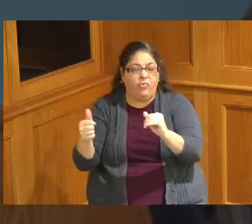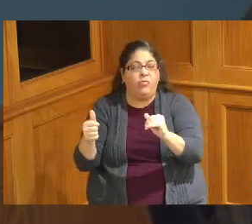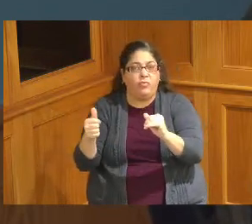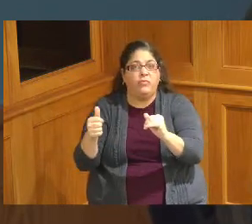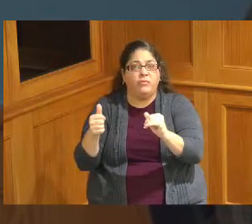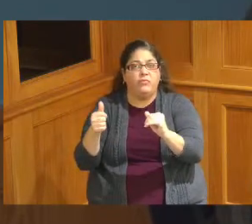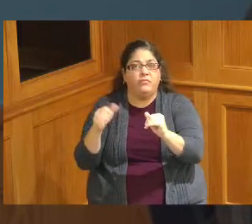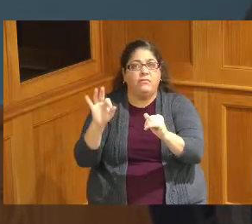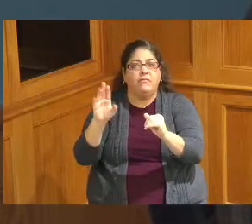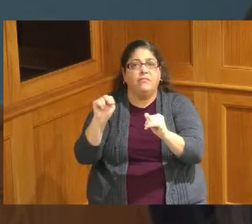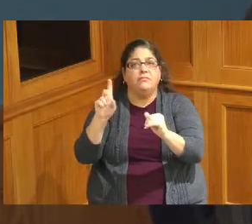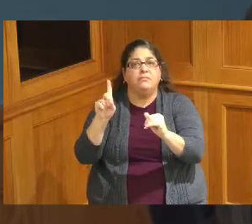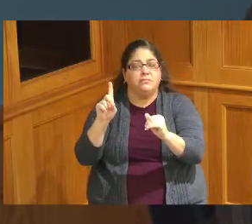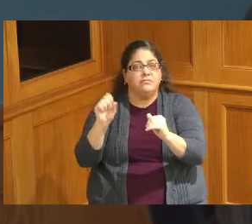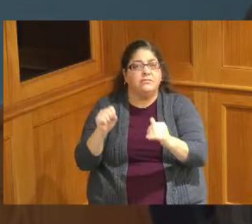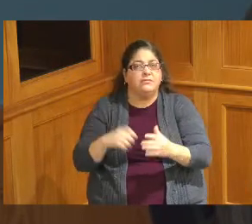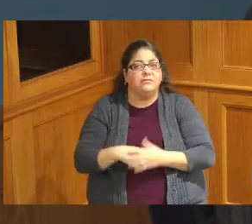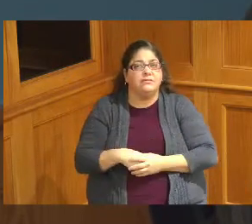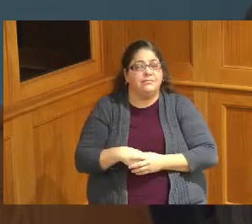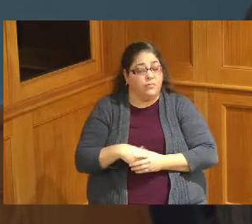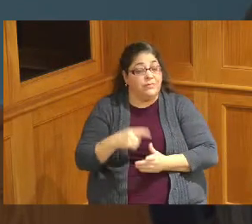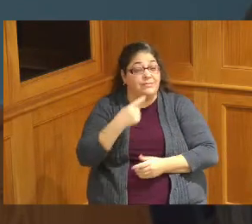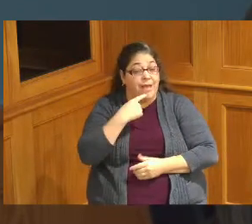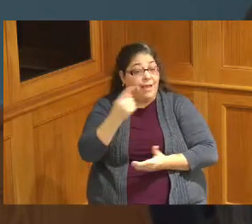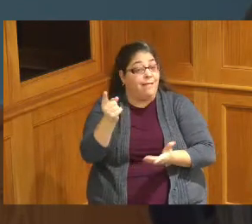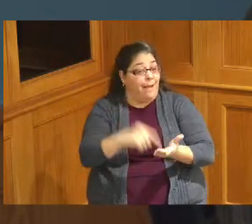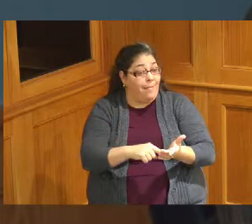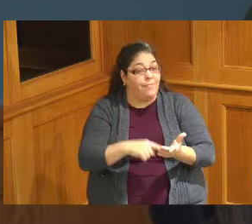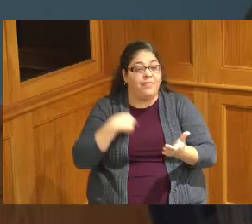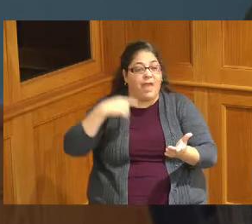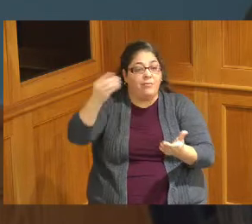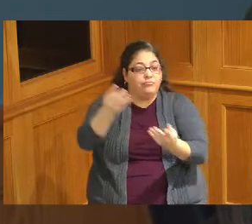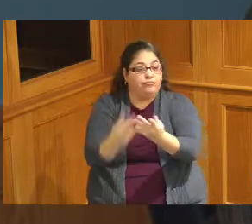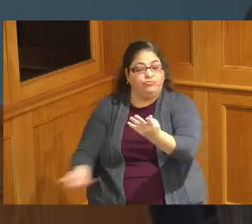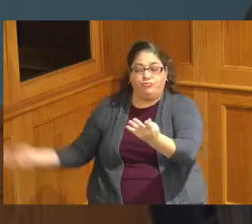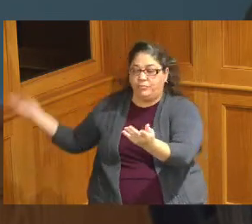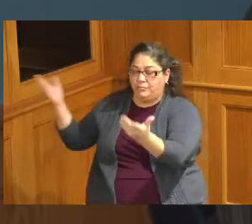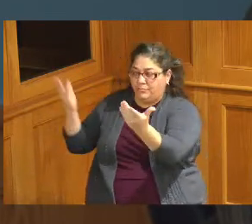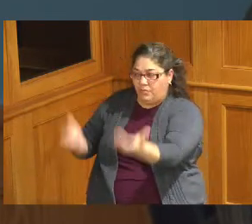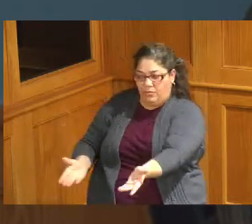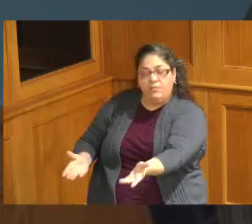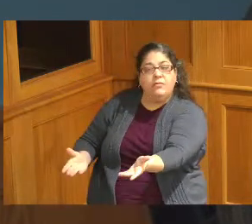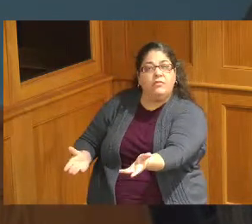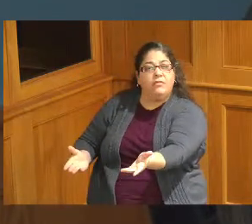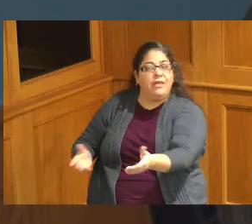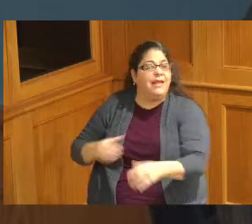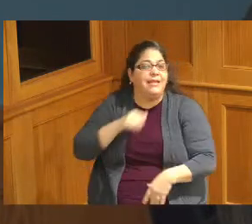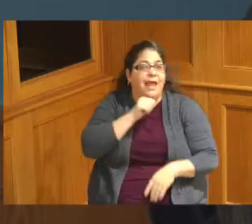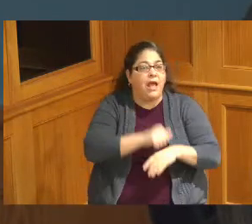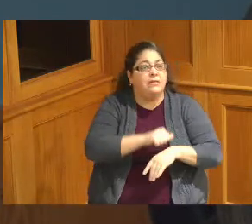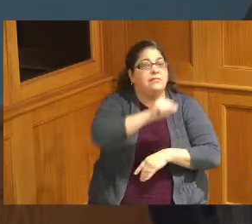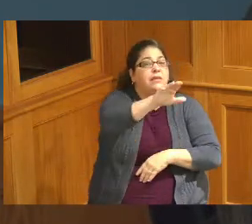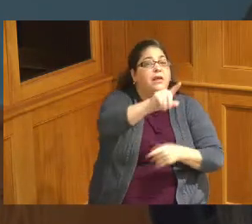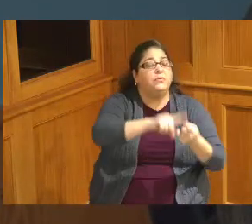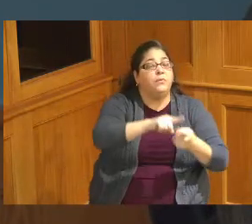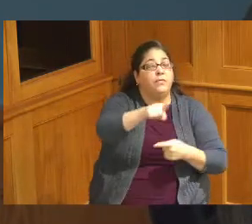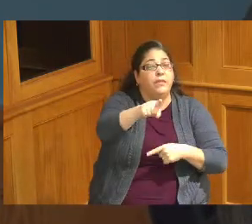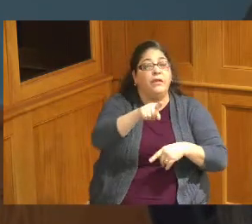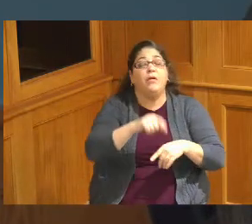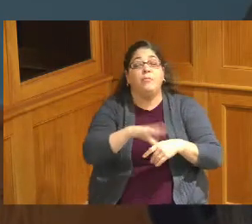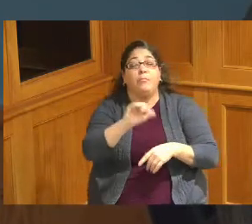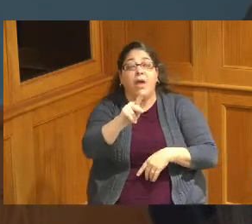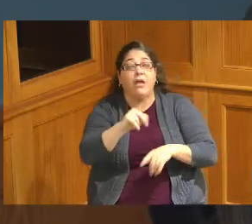other funding. So when they come to you, like you said, there's a whole menu of options. It's not sending a person around